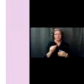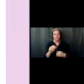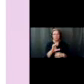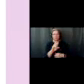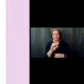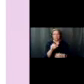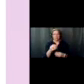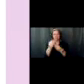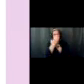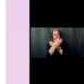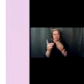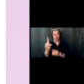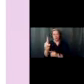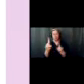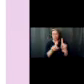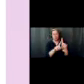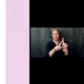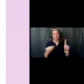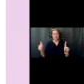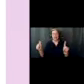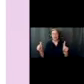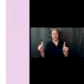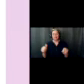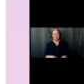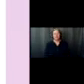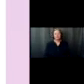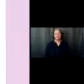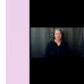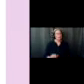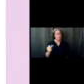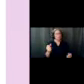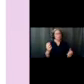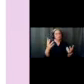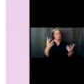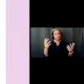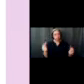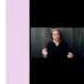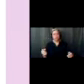It's quite a bit, and unfortunately, compared to our